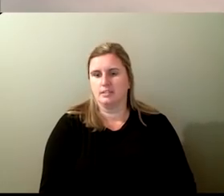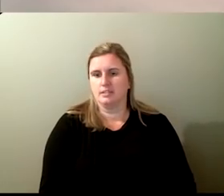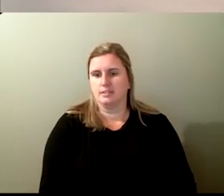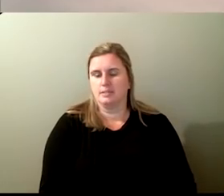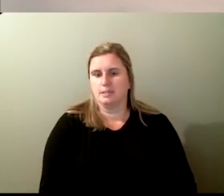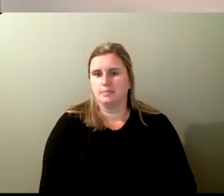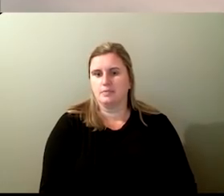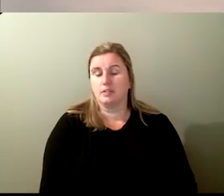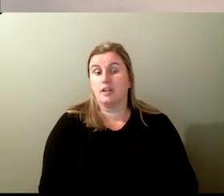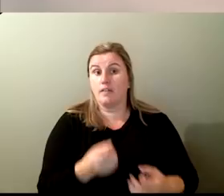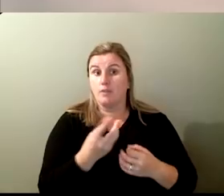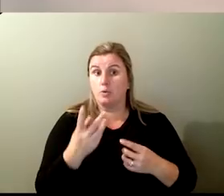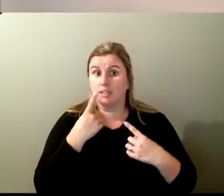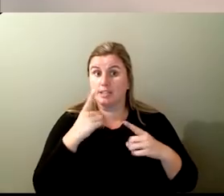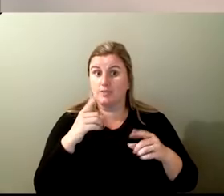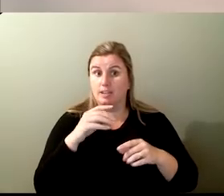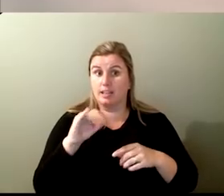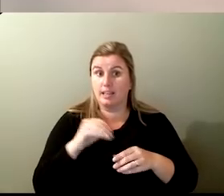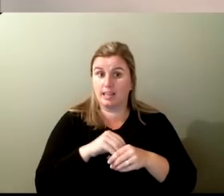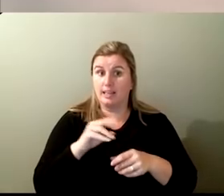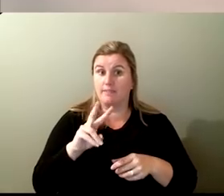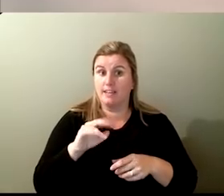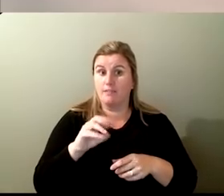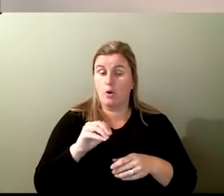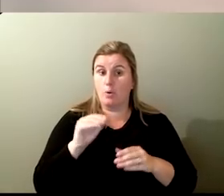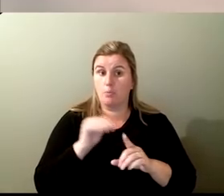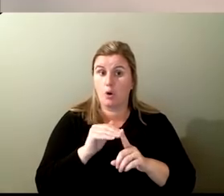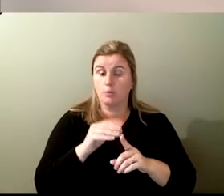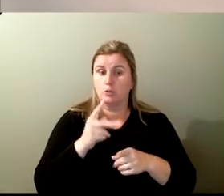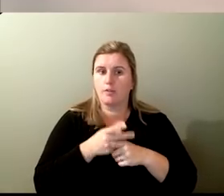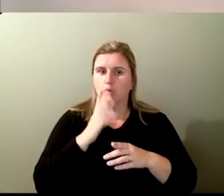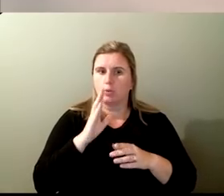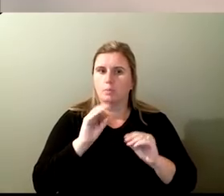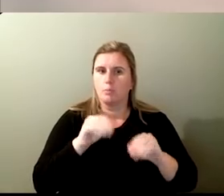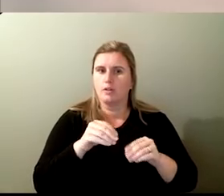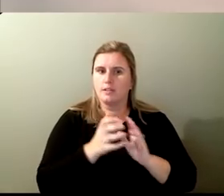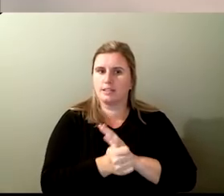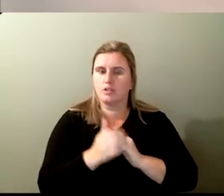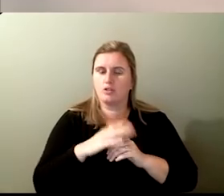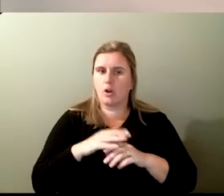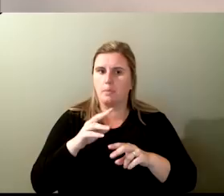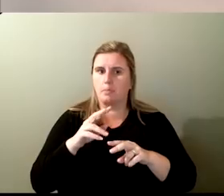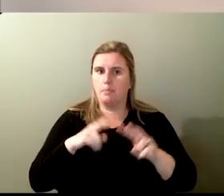Following a few successful in vivo probes, the supervisor will put the skill on maintenance.